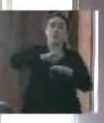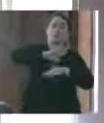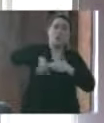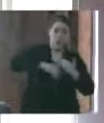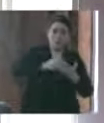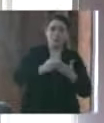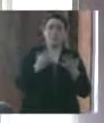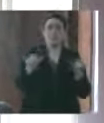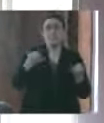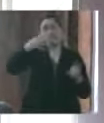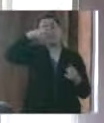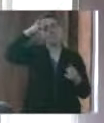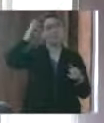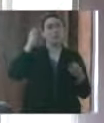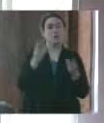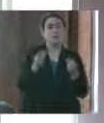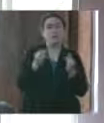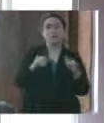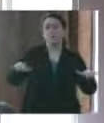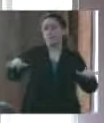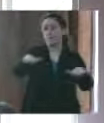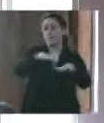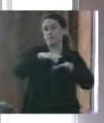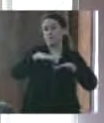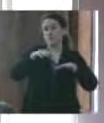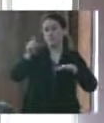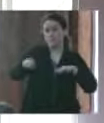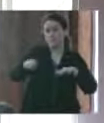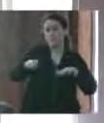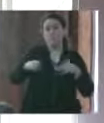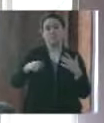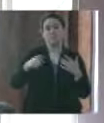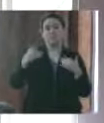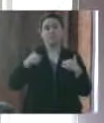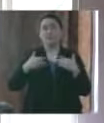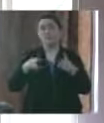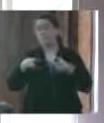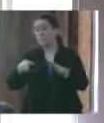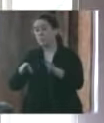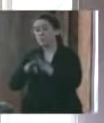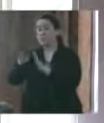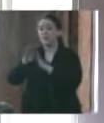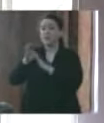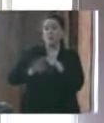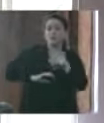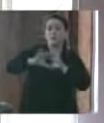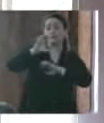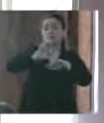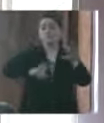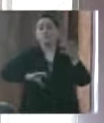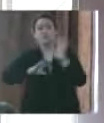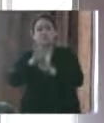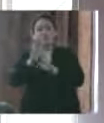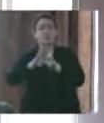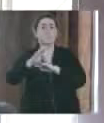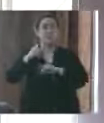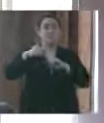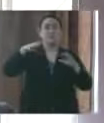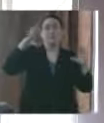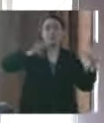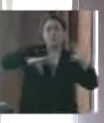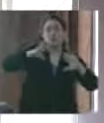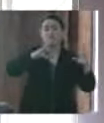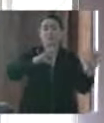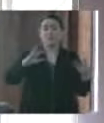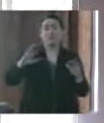pressures that are imposed by pollution, road construction, development, and exploration. So saving the tiger